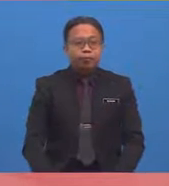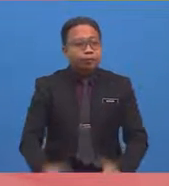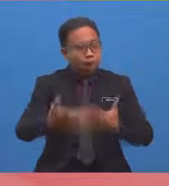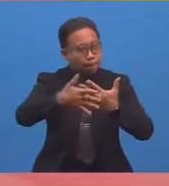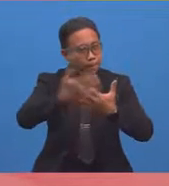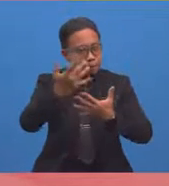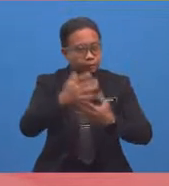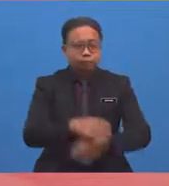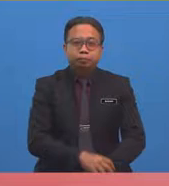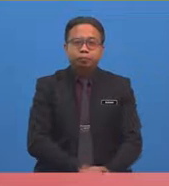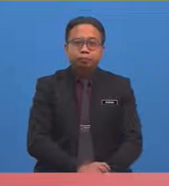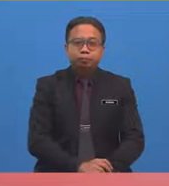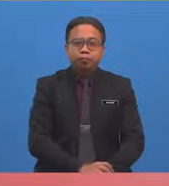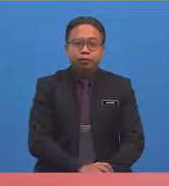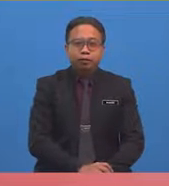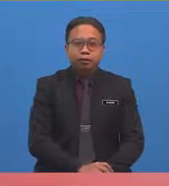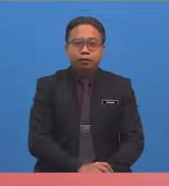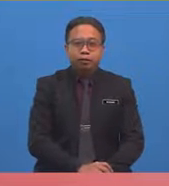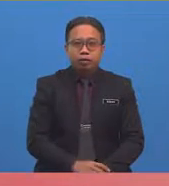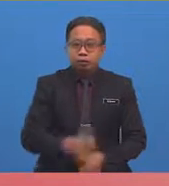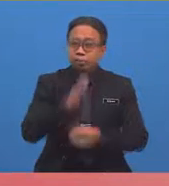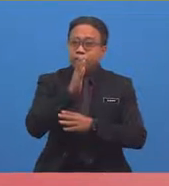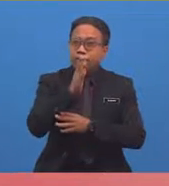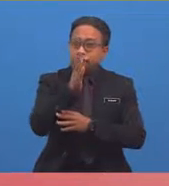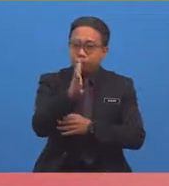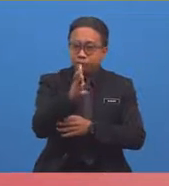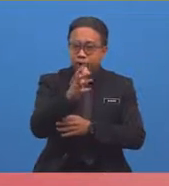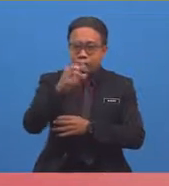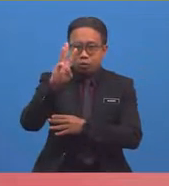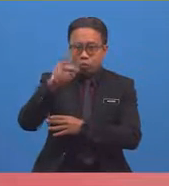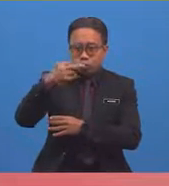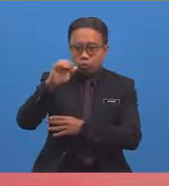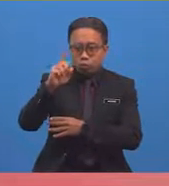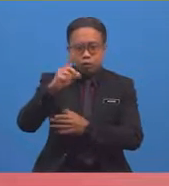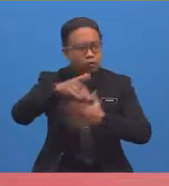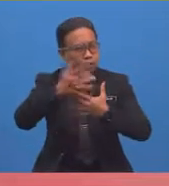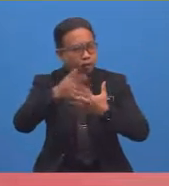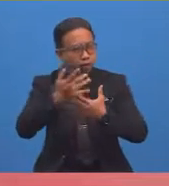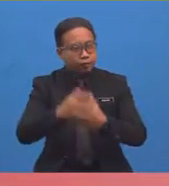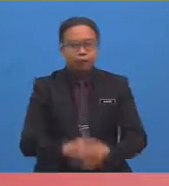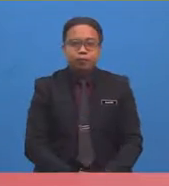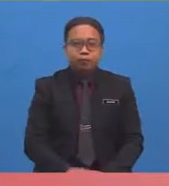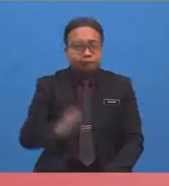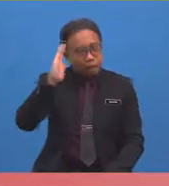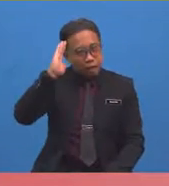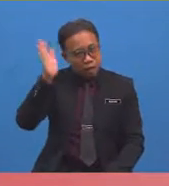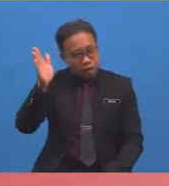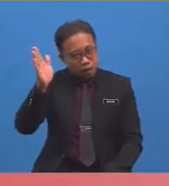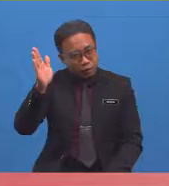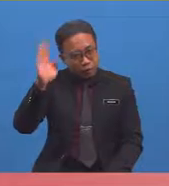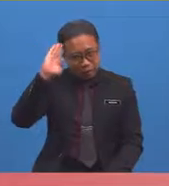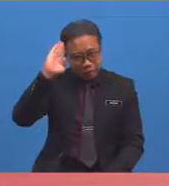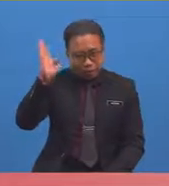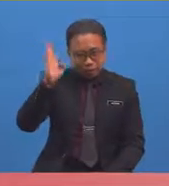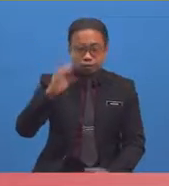her, shall we? Grammys, Grammys, hello, are you there? Hello,